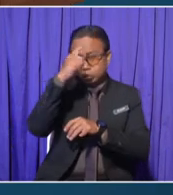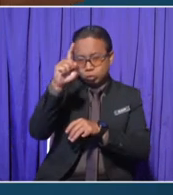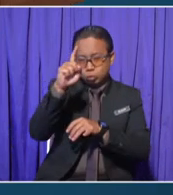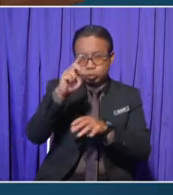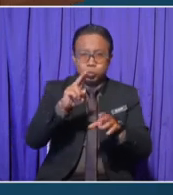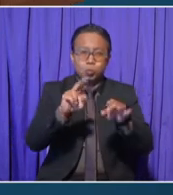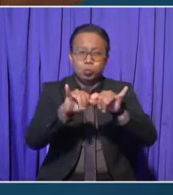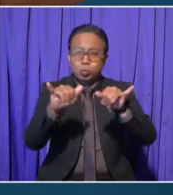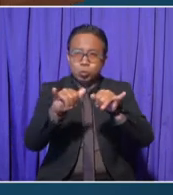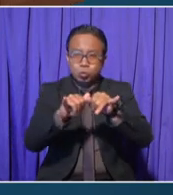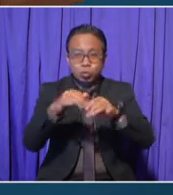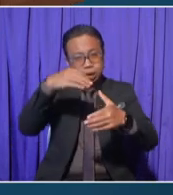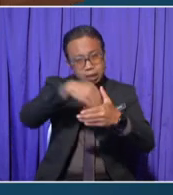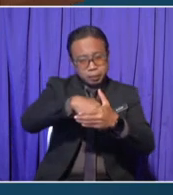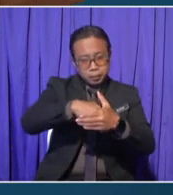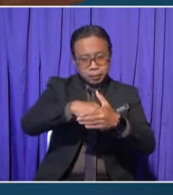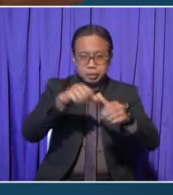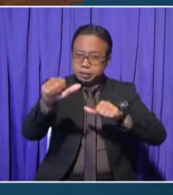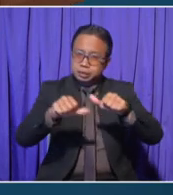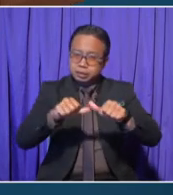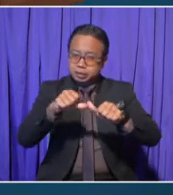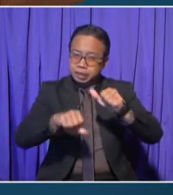science textbook and the wardrobe?